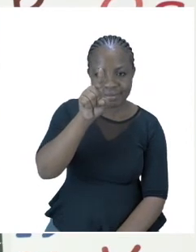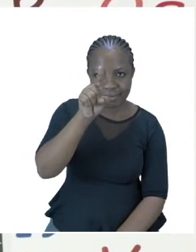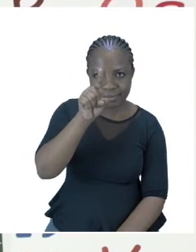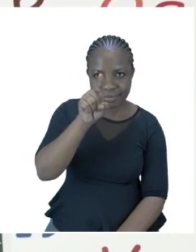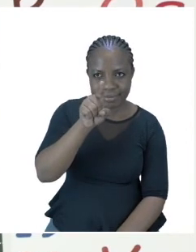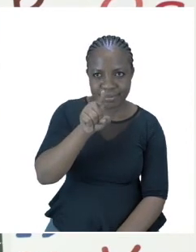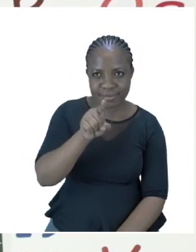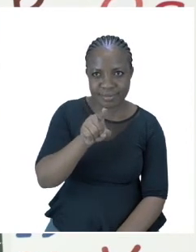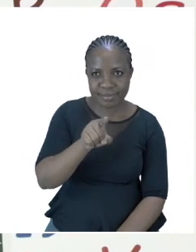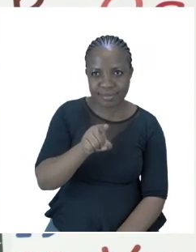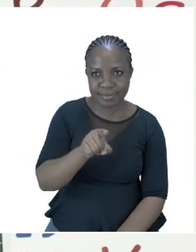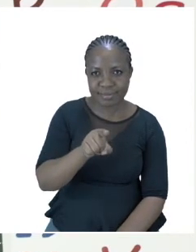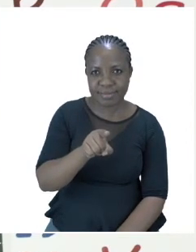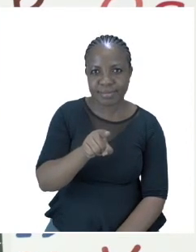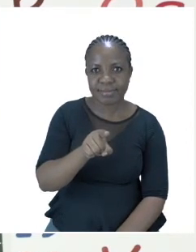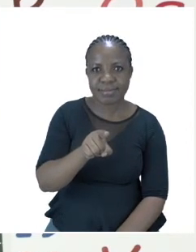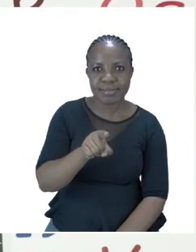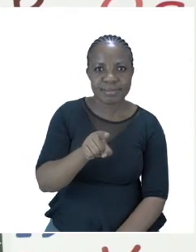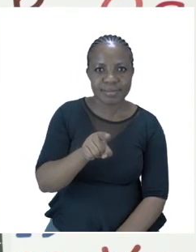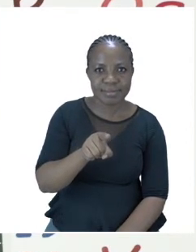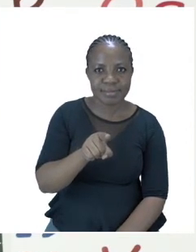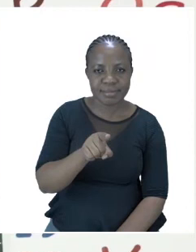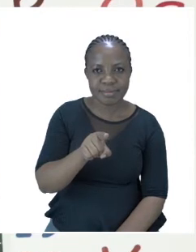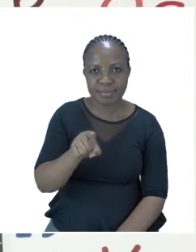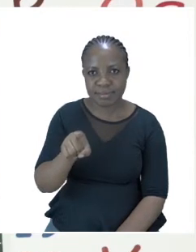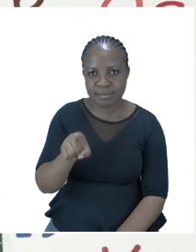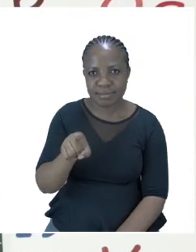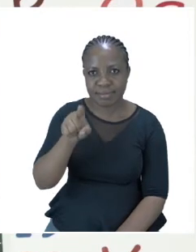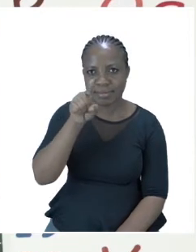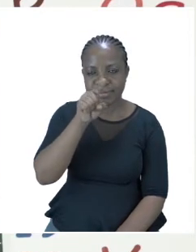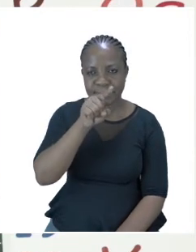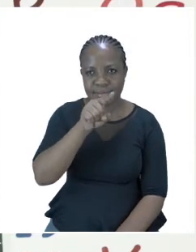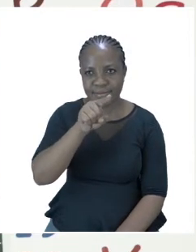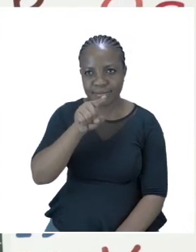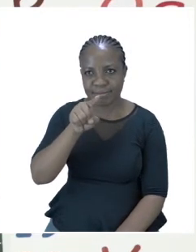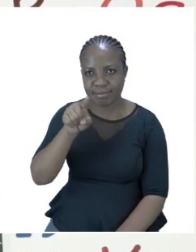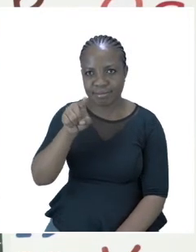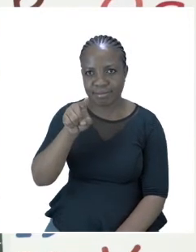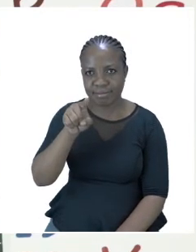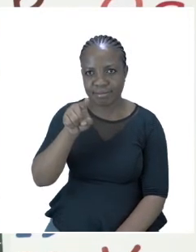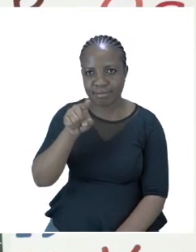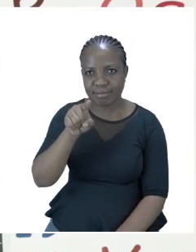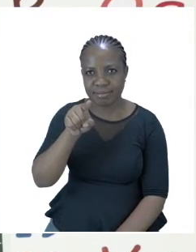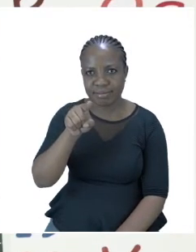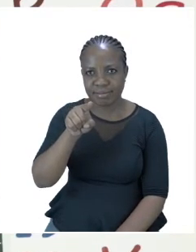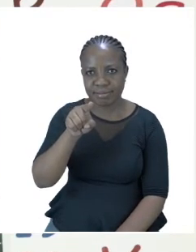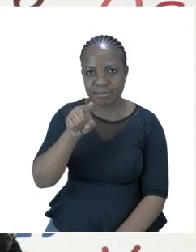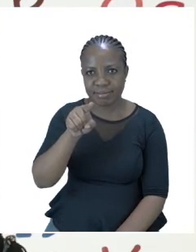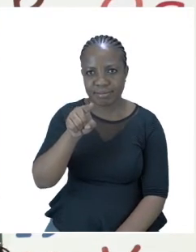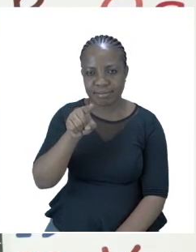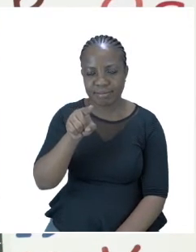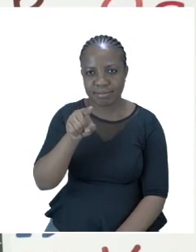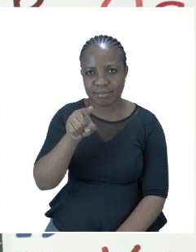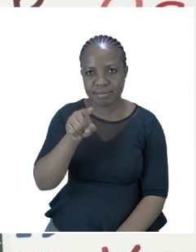down, and then it has its feet. And then it has its arms. I want you to check